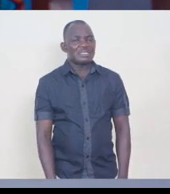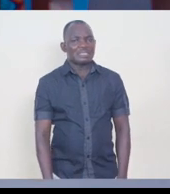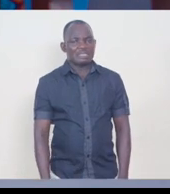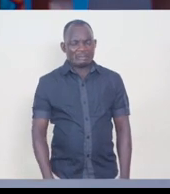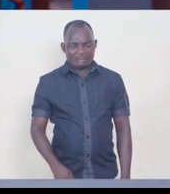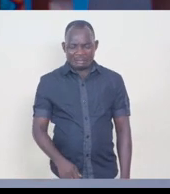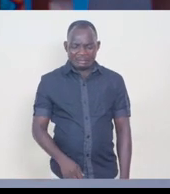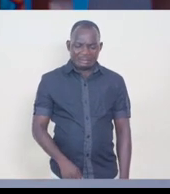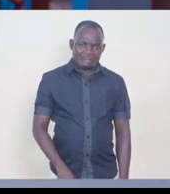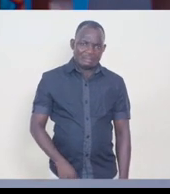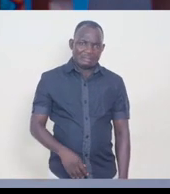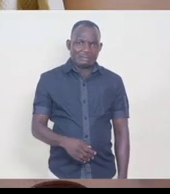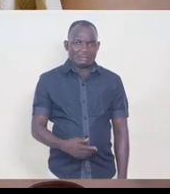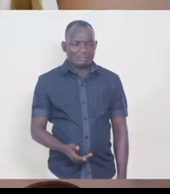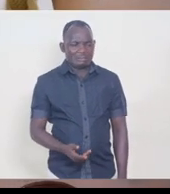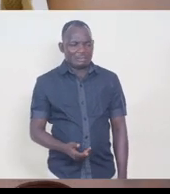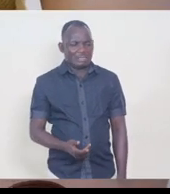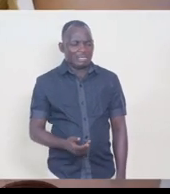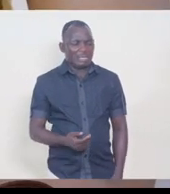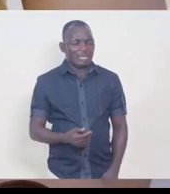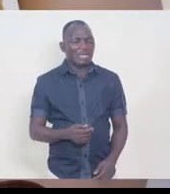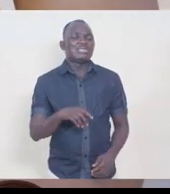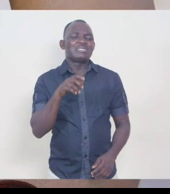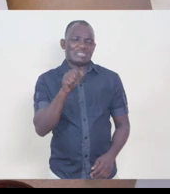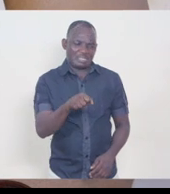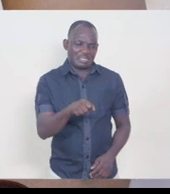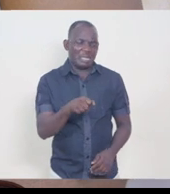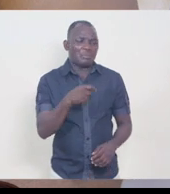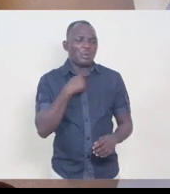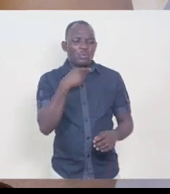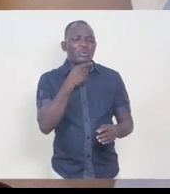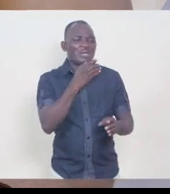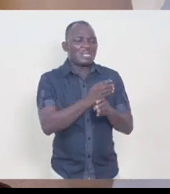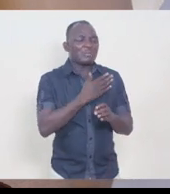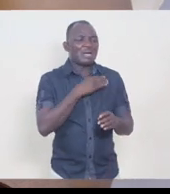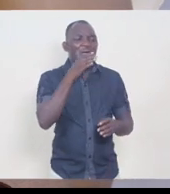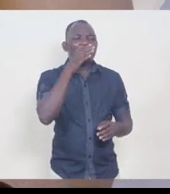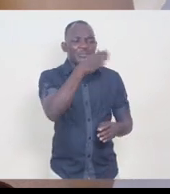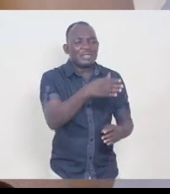Thanks, but no. There'll be no one to take care of my grandma.